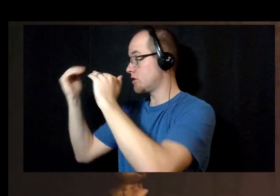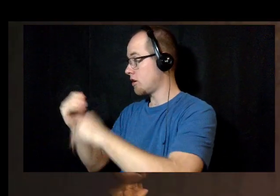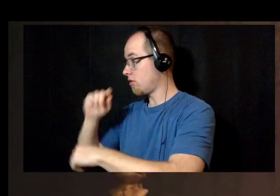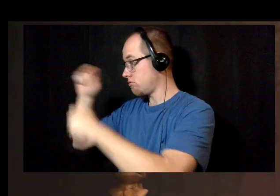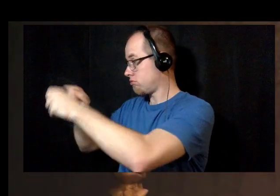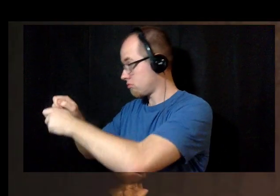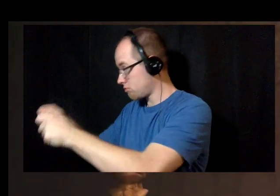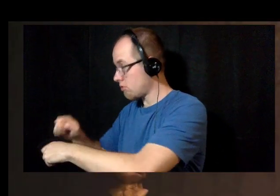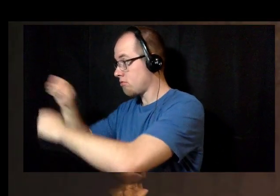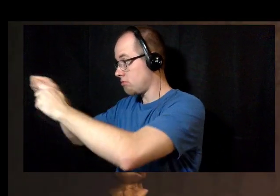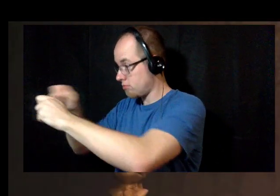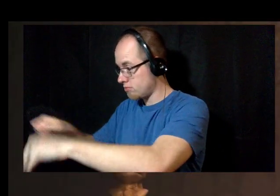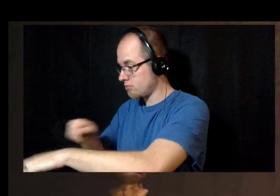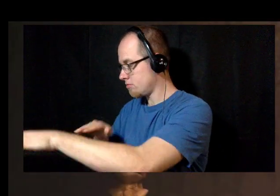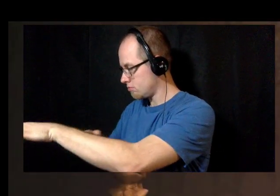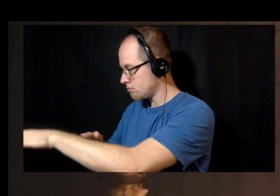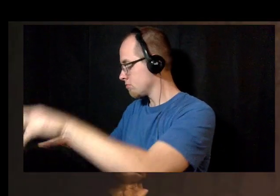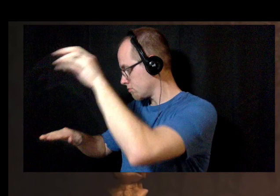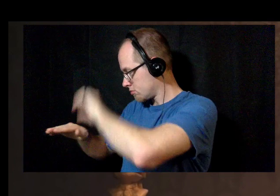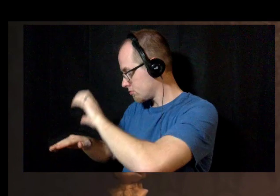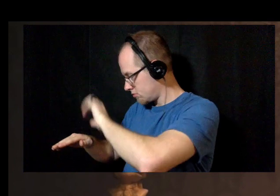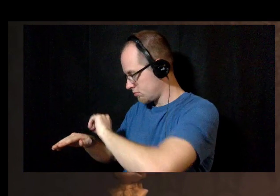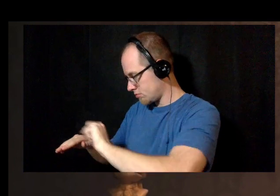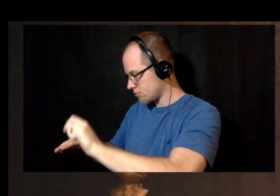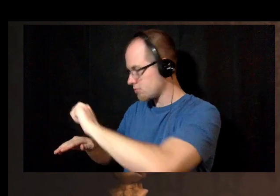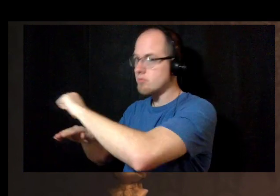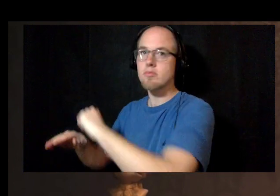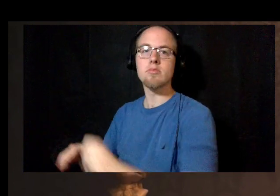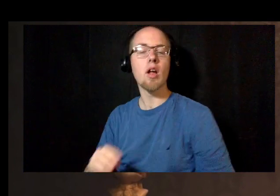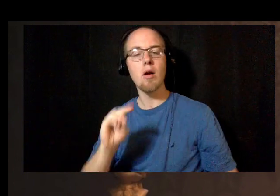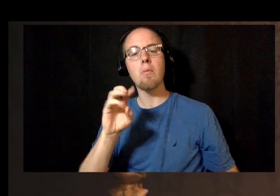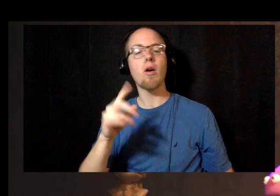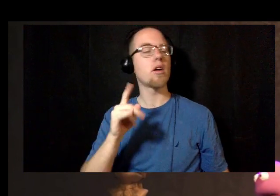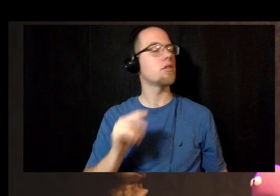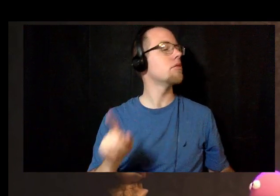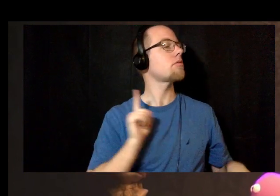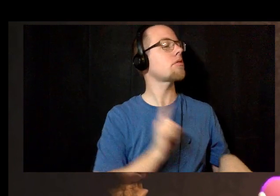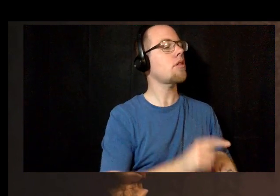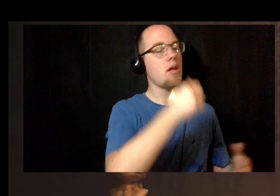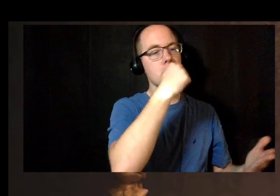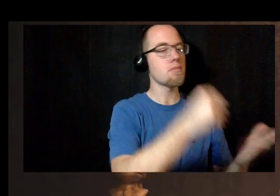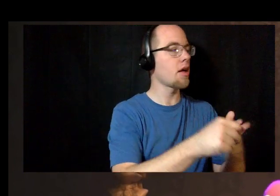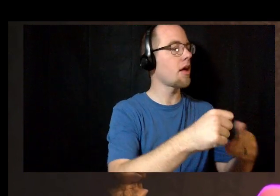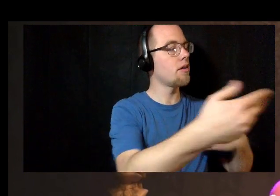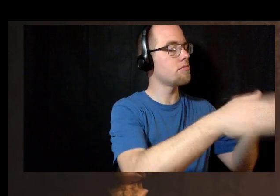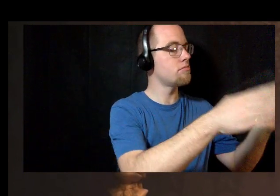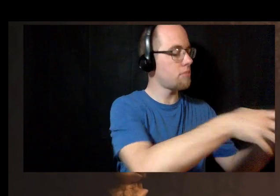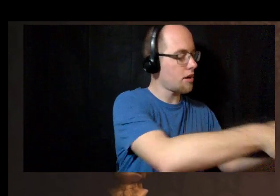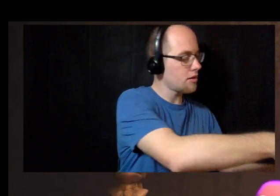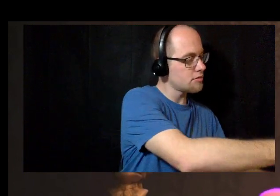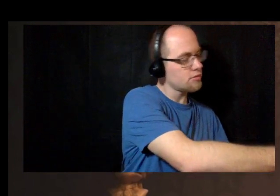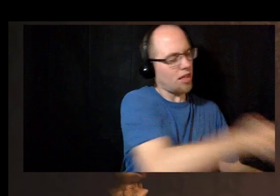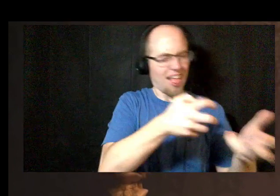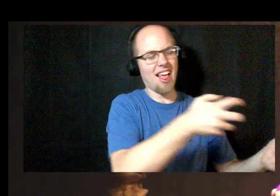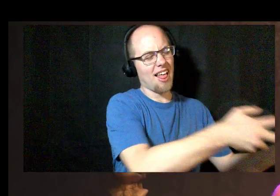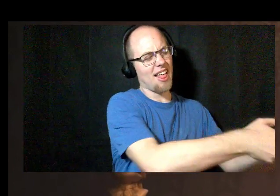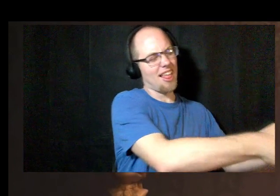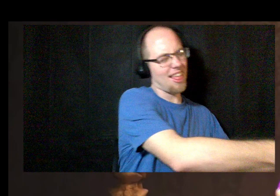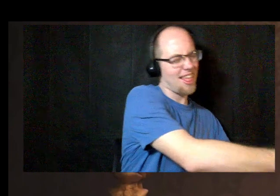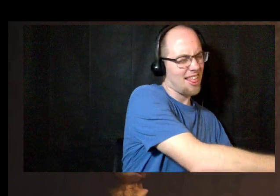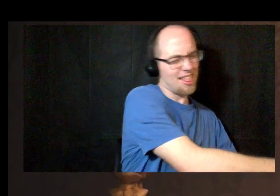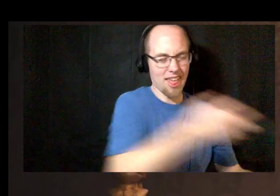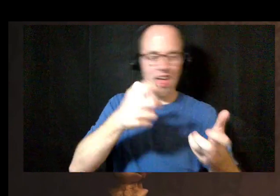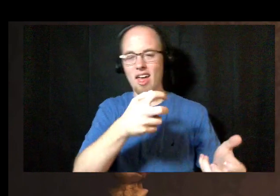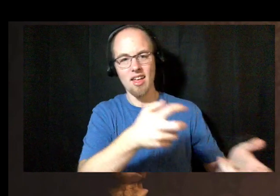trailer, Morgan just strolls over to like an upright mailbox on the front lawn and just starts trying to wrench it out of the ground,